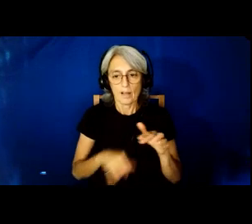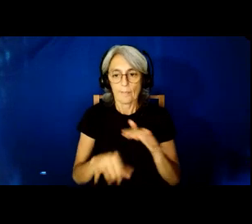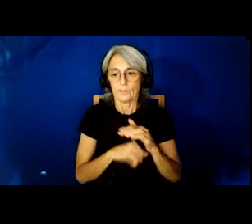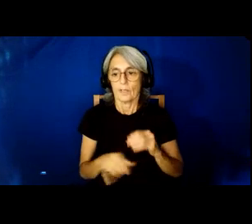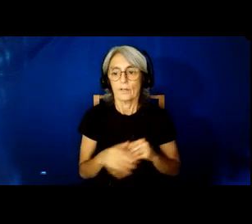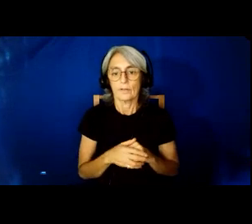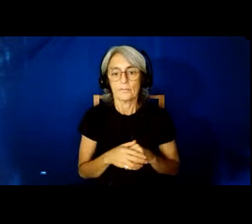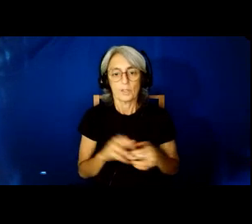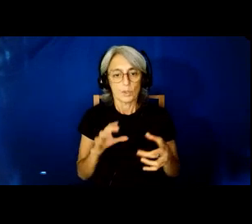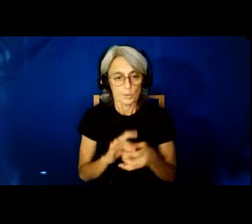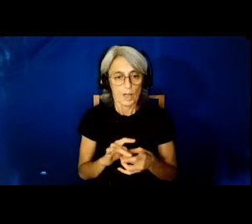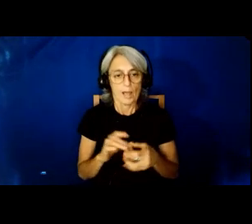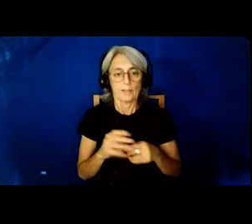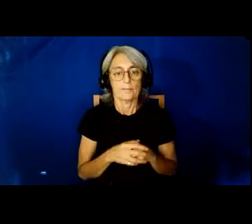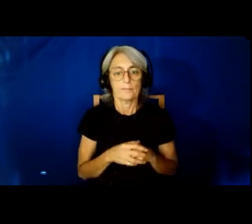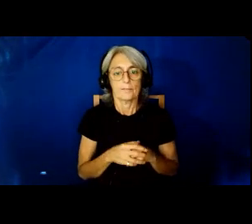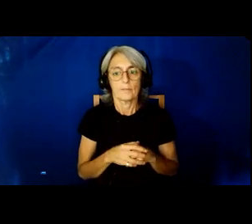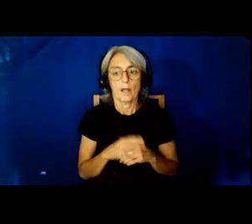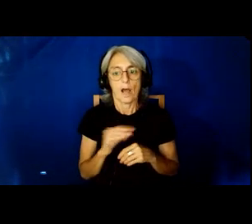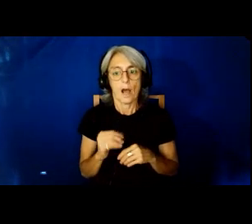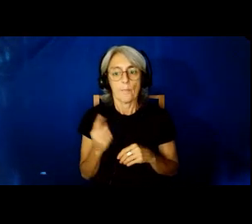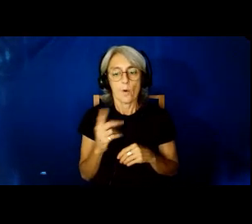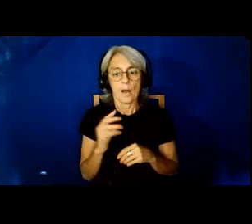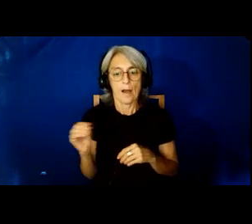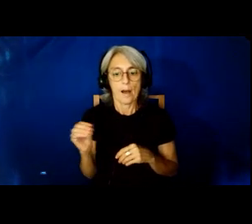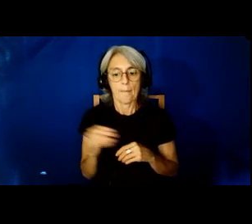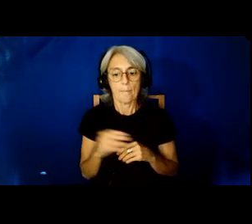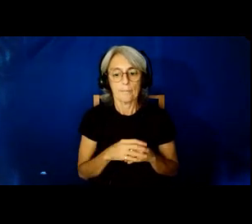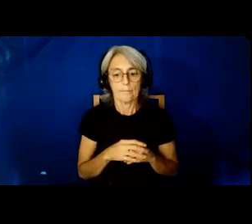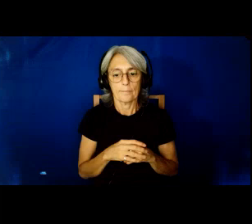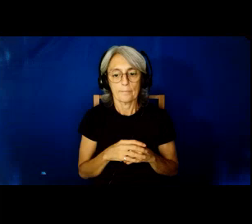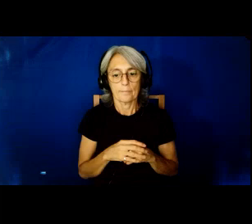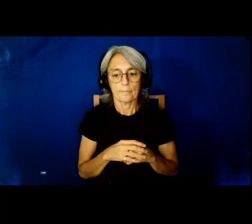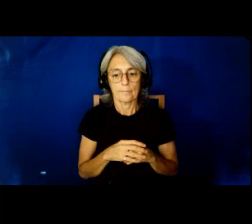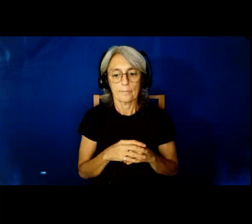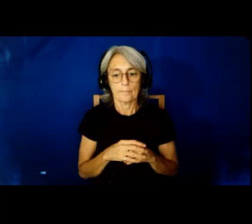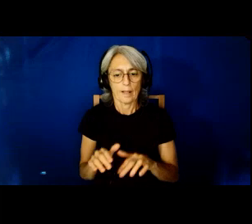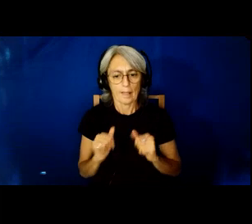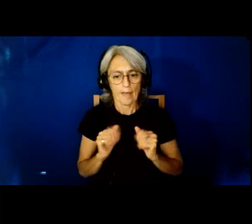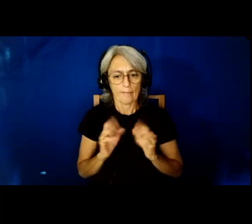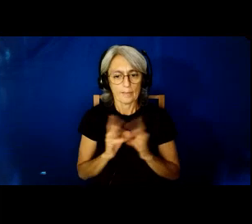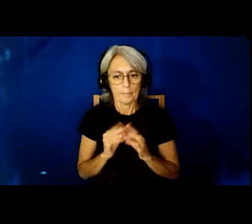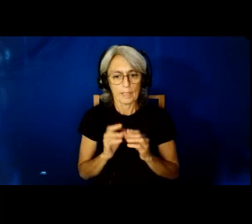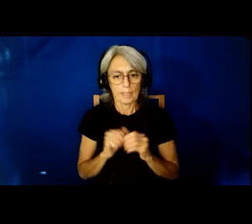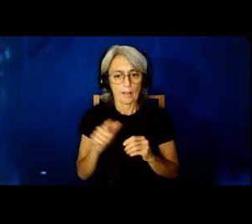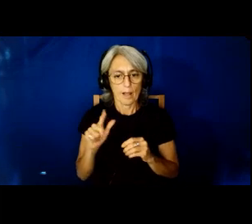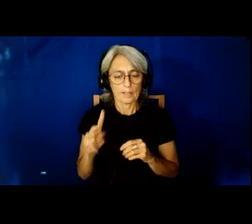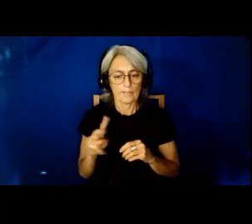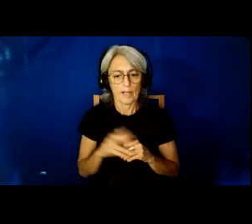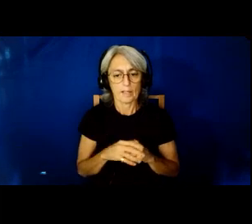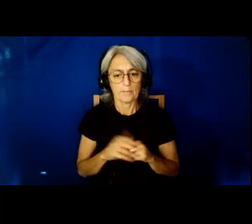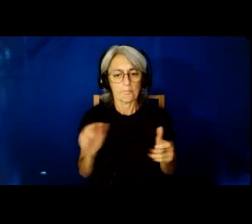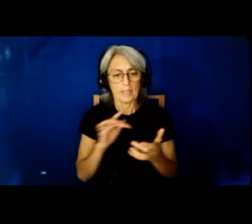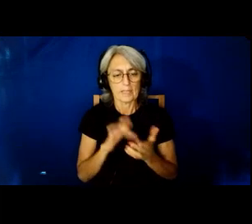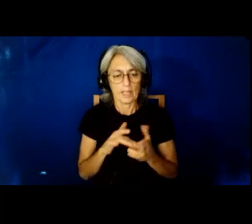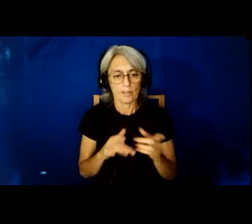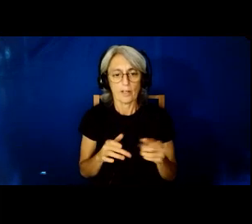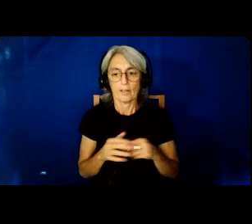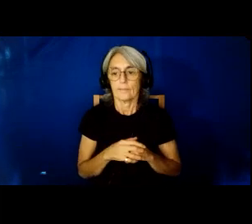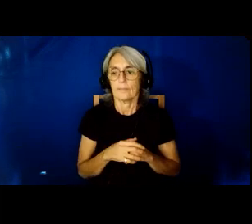unite. I left a meeting in Las Vegas. We have a very large center out there, and the purpose of that meeting was to